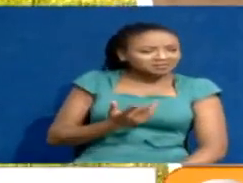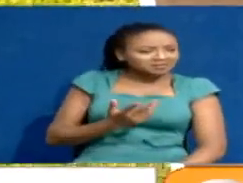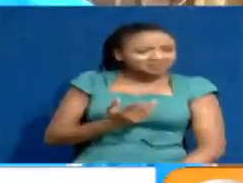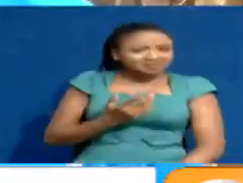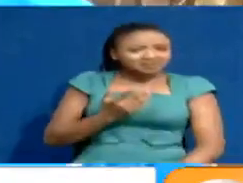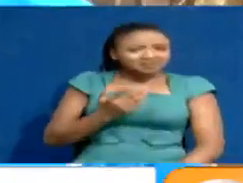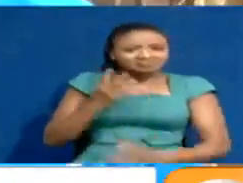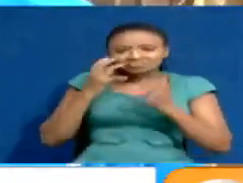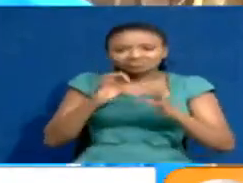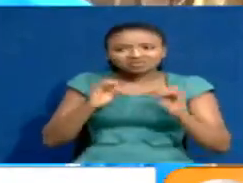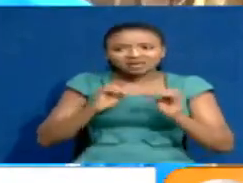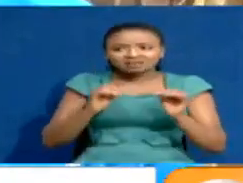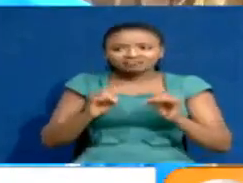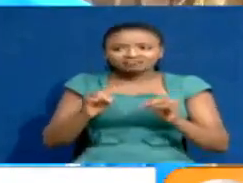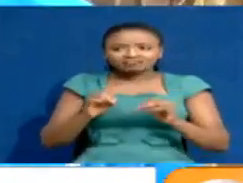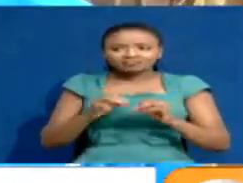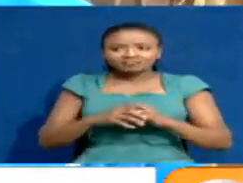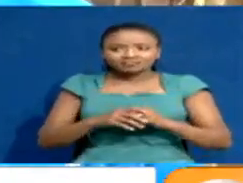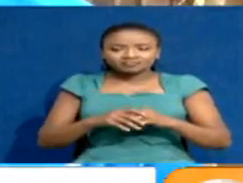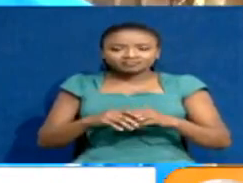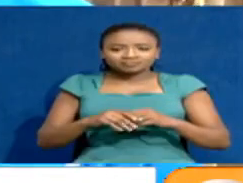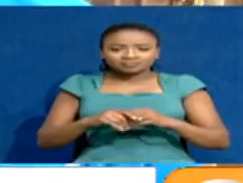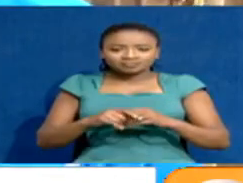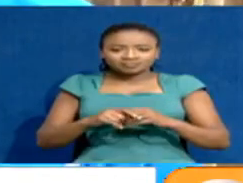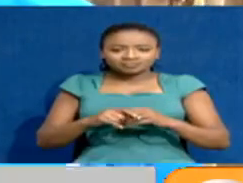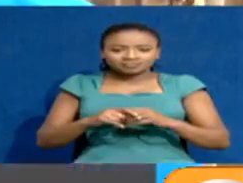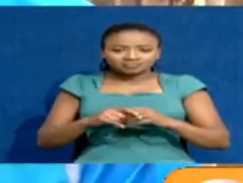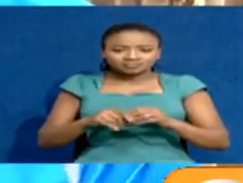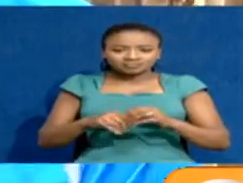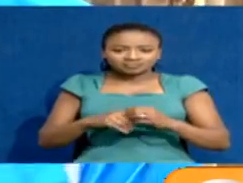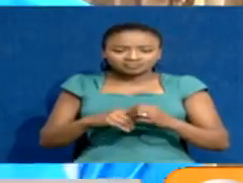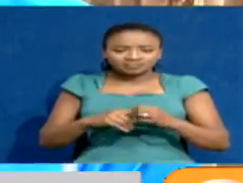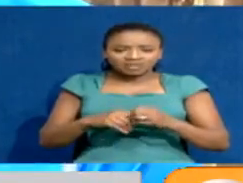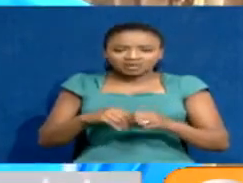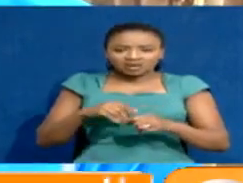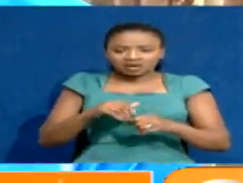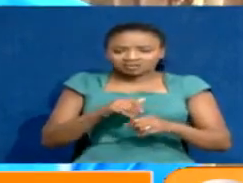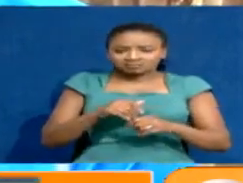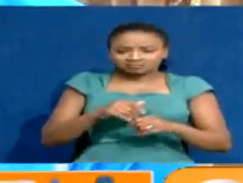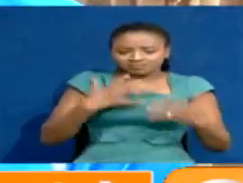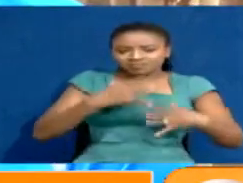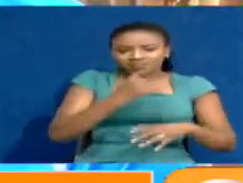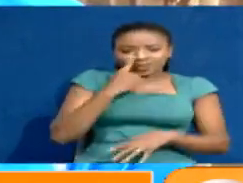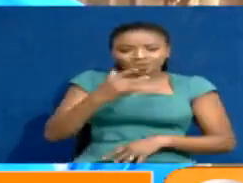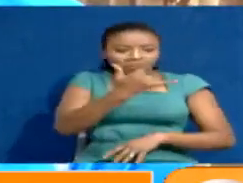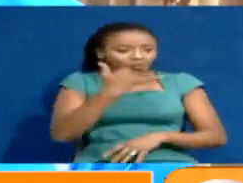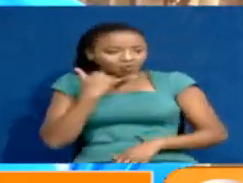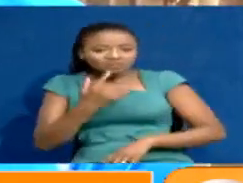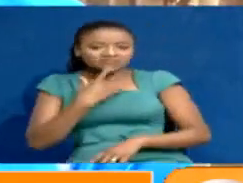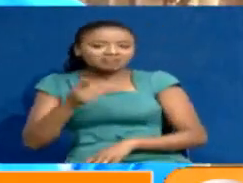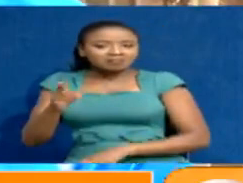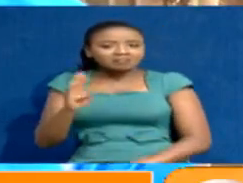kutoridhika nyumbani. I got a call from home here in the compound. Bella left home at around